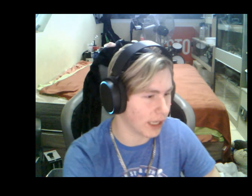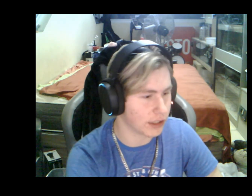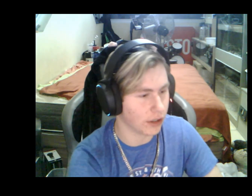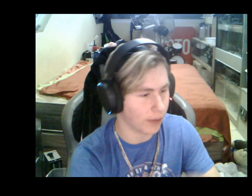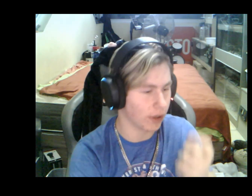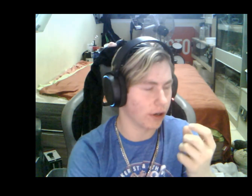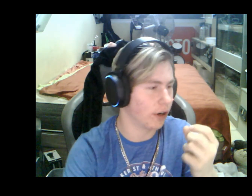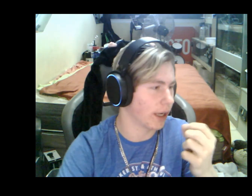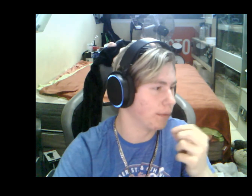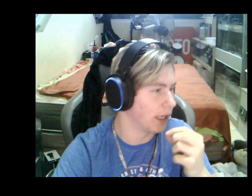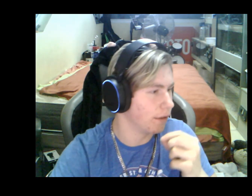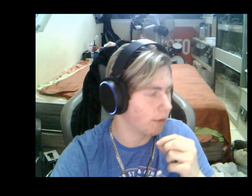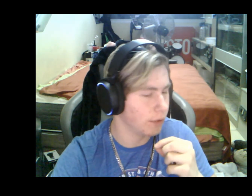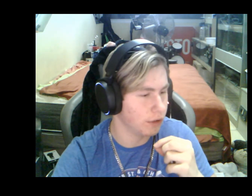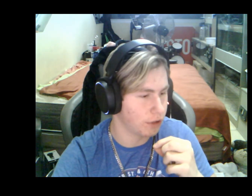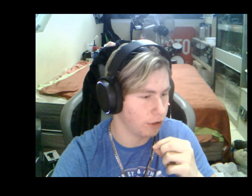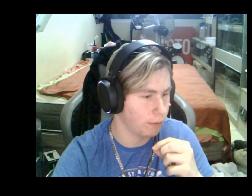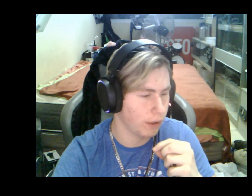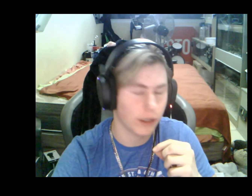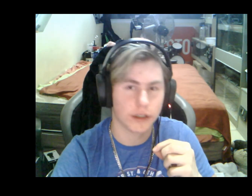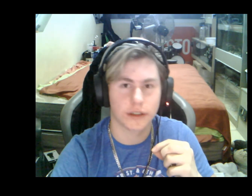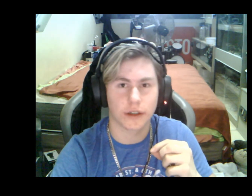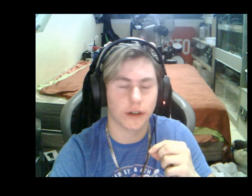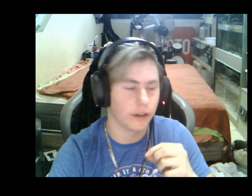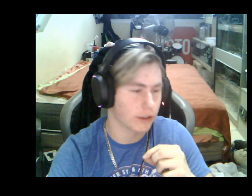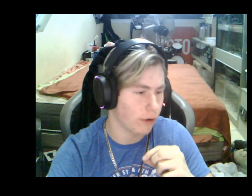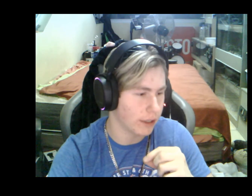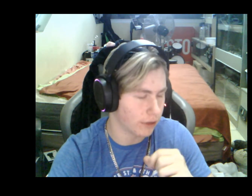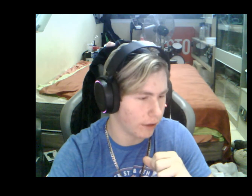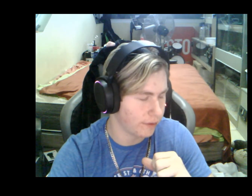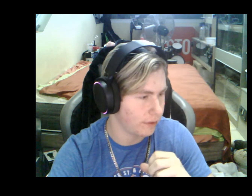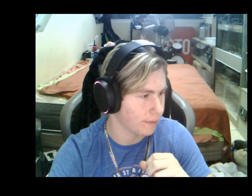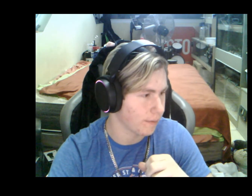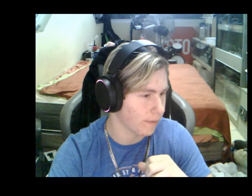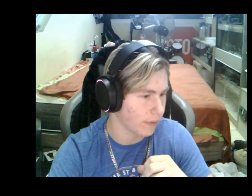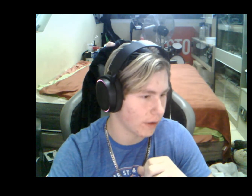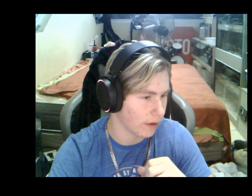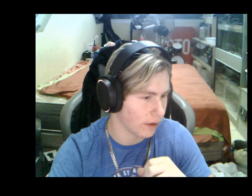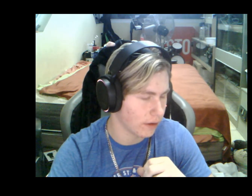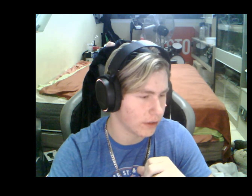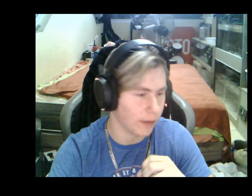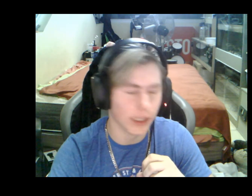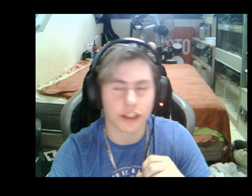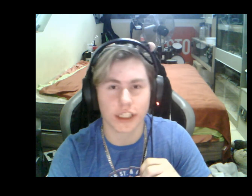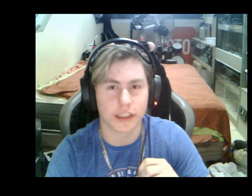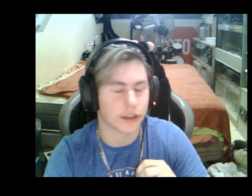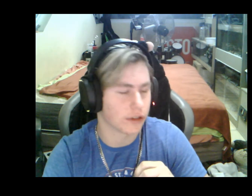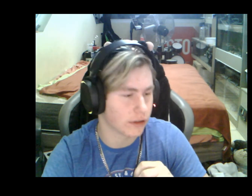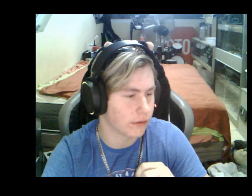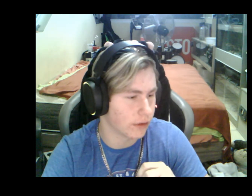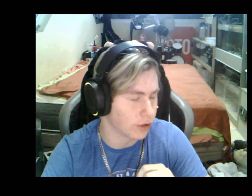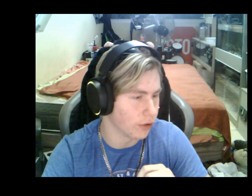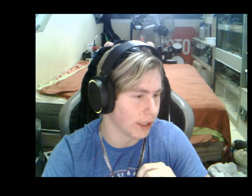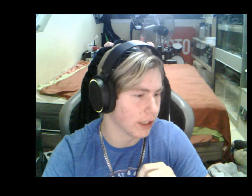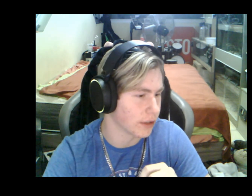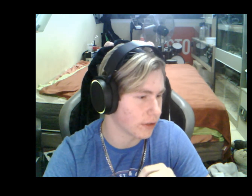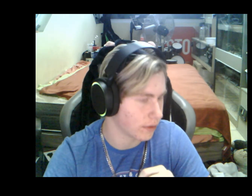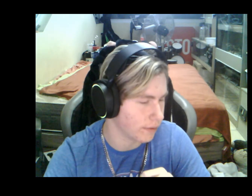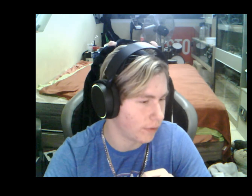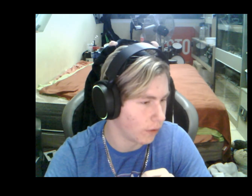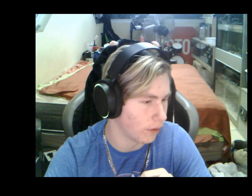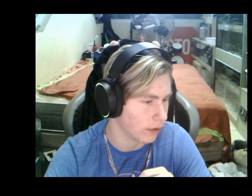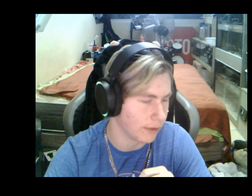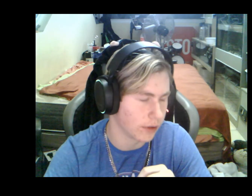doing that, you know, I'm not earning money from YouTube, so it's quite rough. So I'm literally just doing